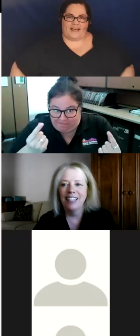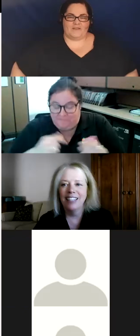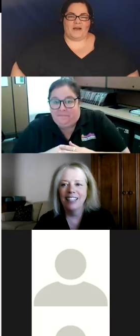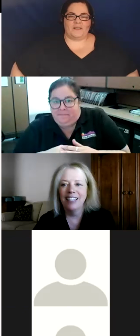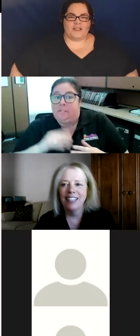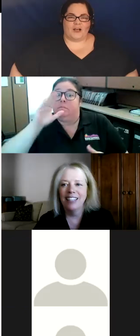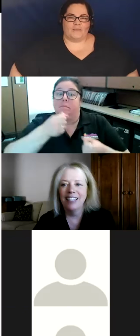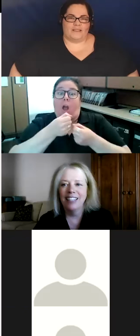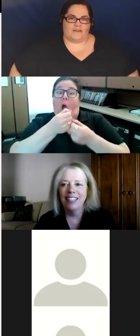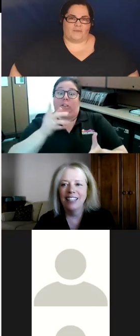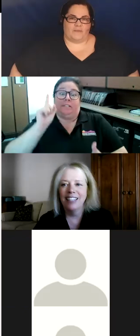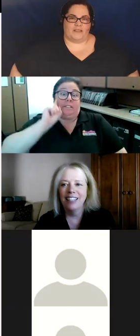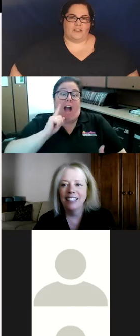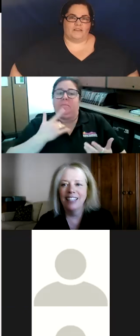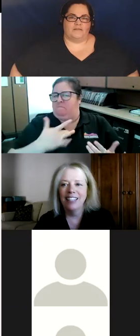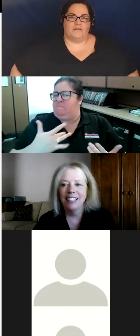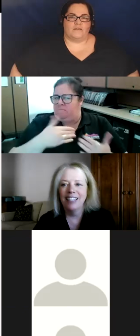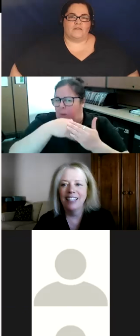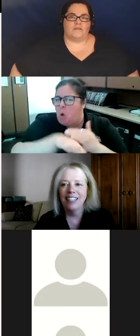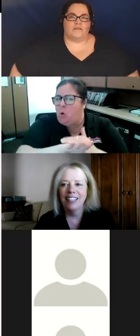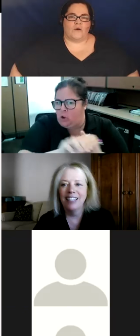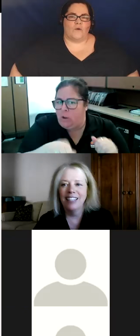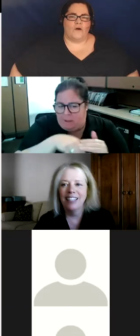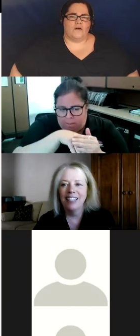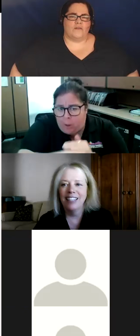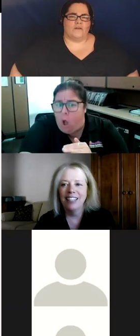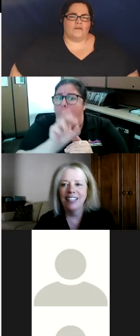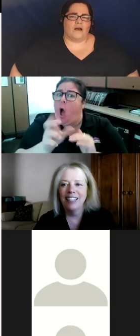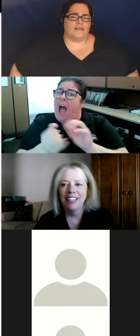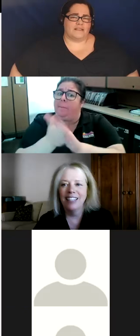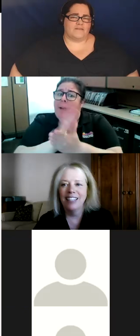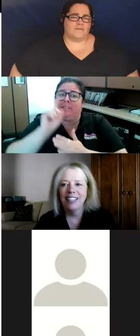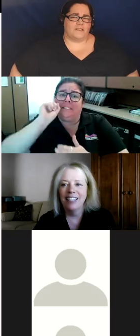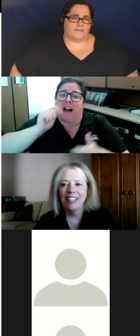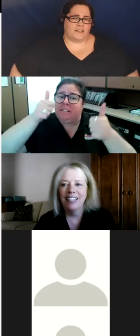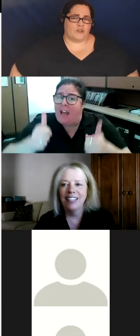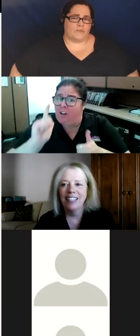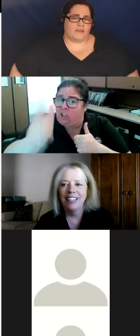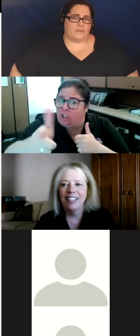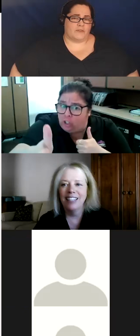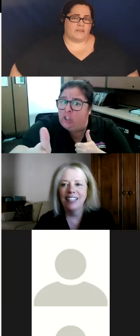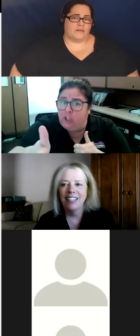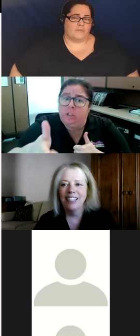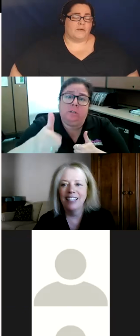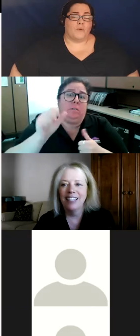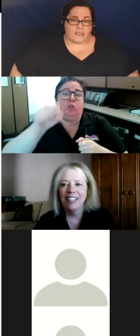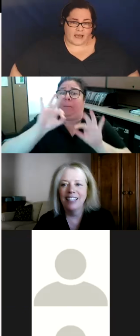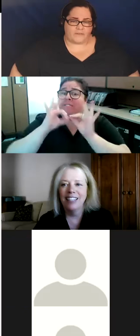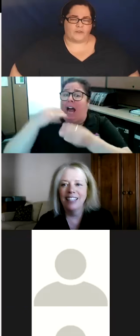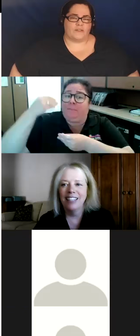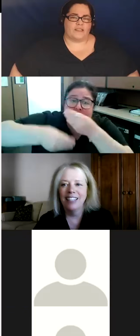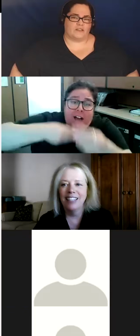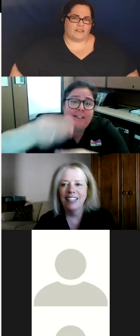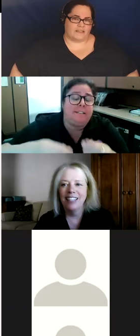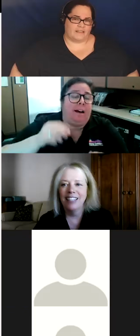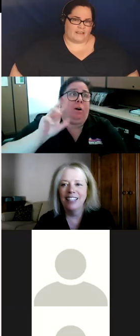All right, so now we're going to talk about the deaf population. So the causes of deafness could be a person being born deaf